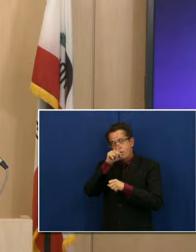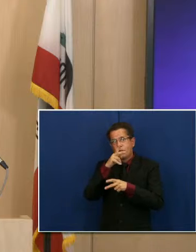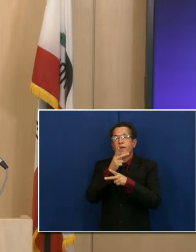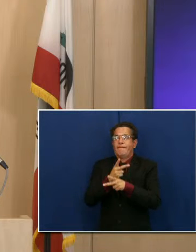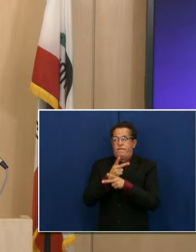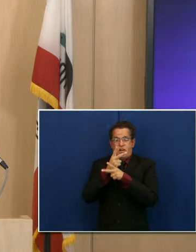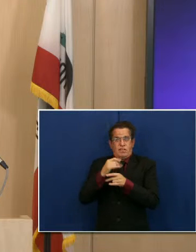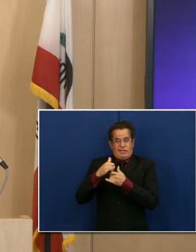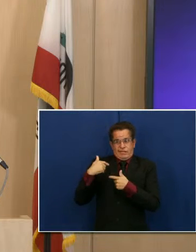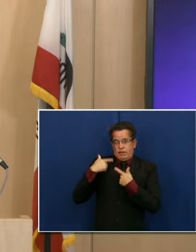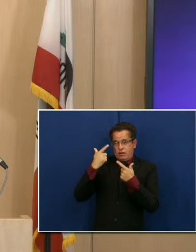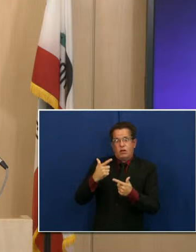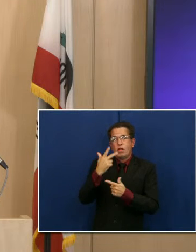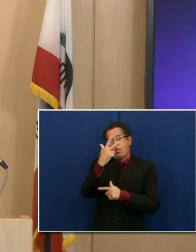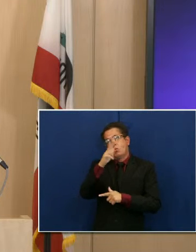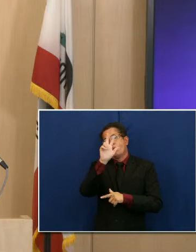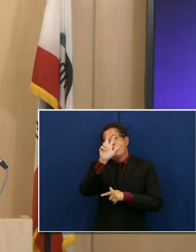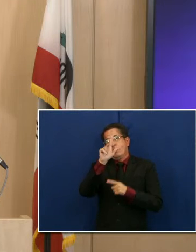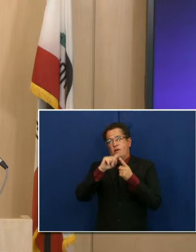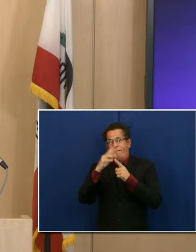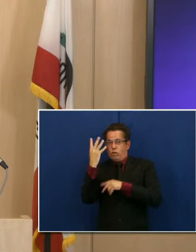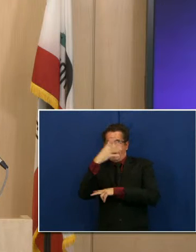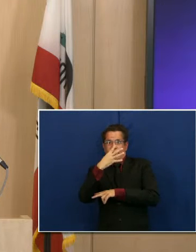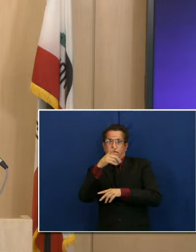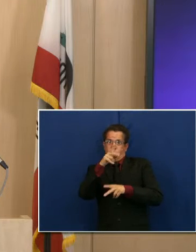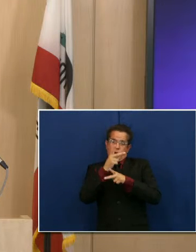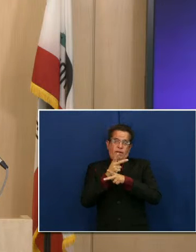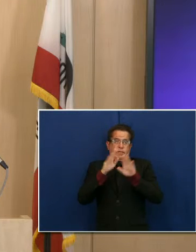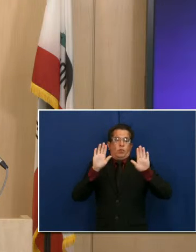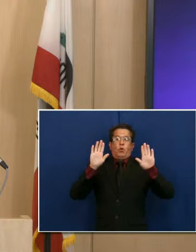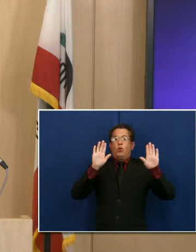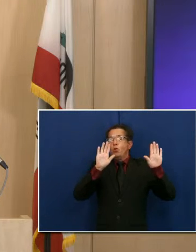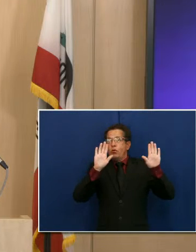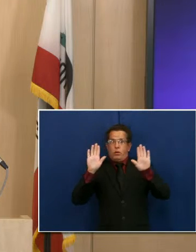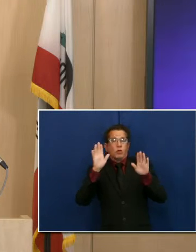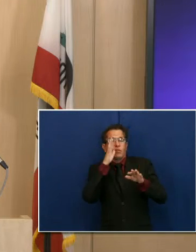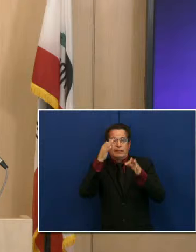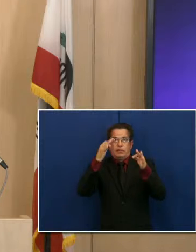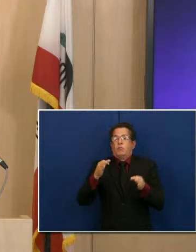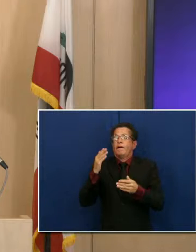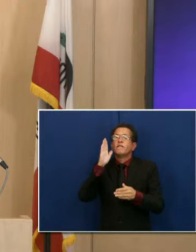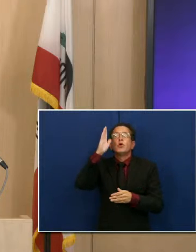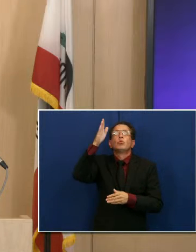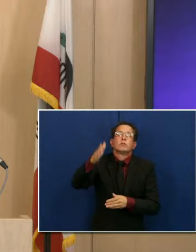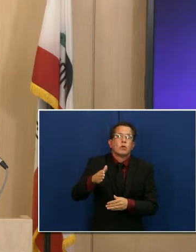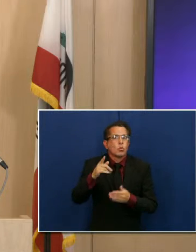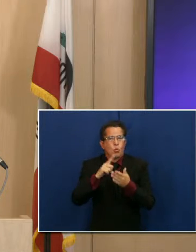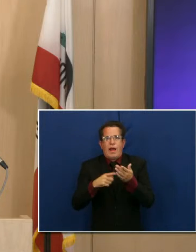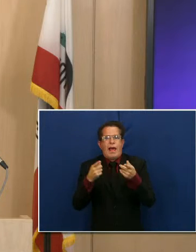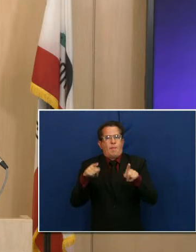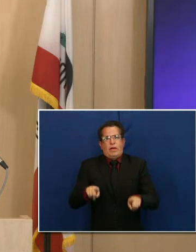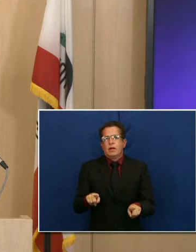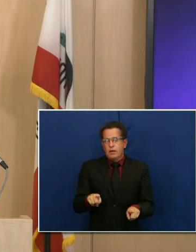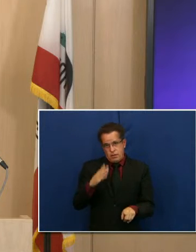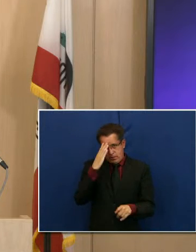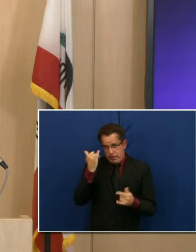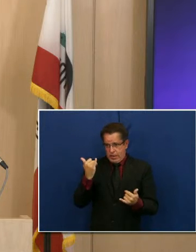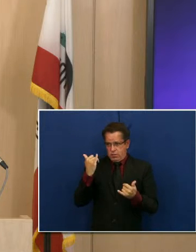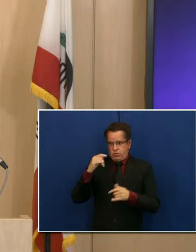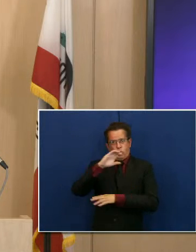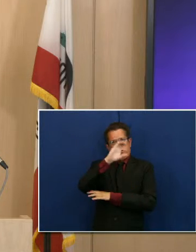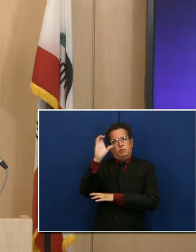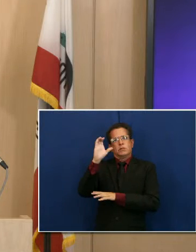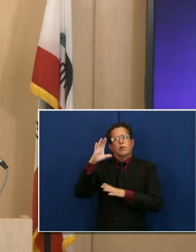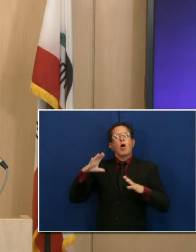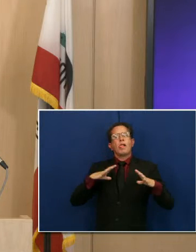to 4 days will determine our trajectory for January and where we go. Around the holidays, I know you gather with your